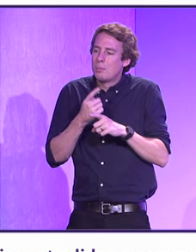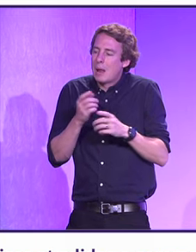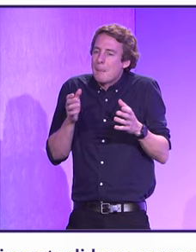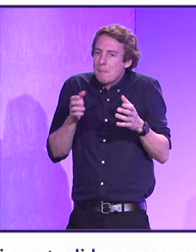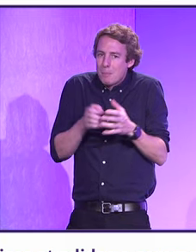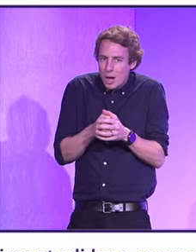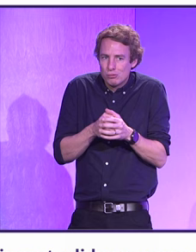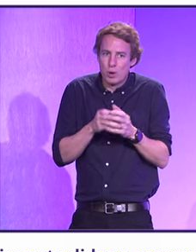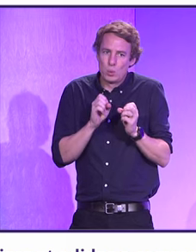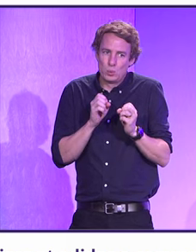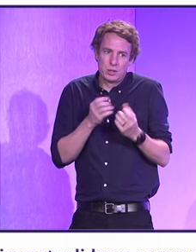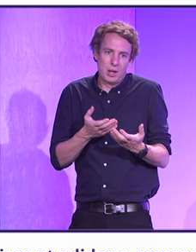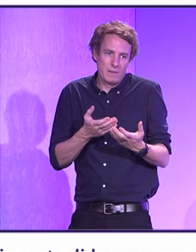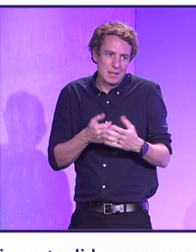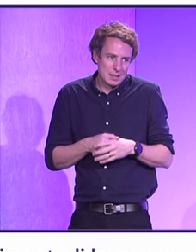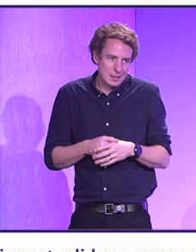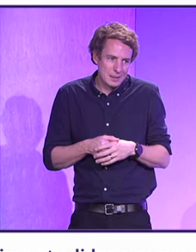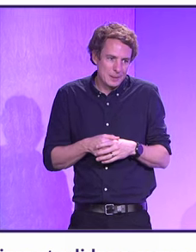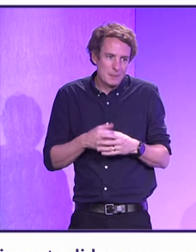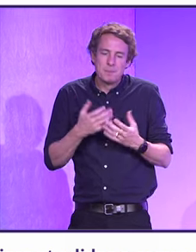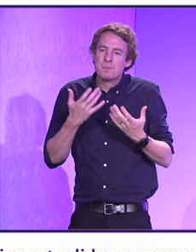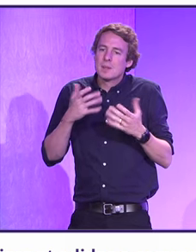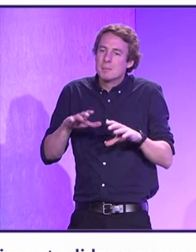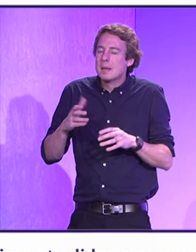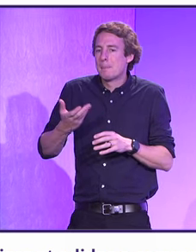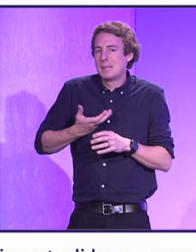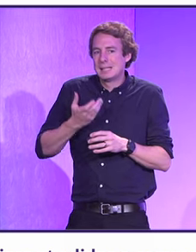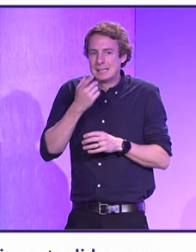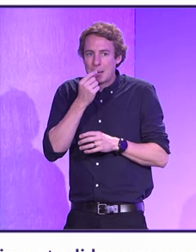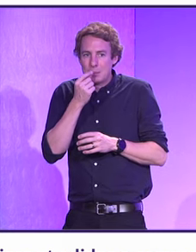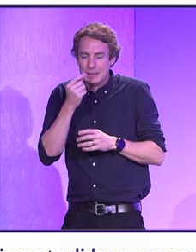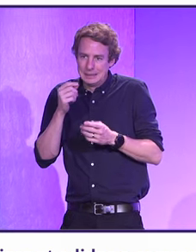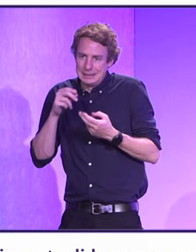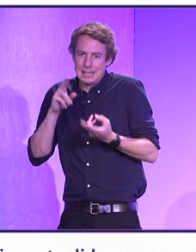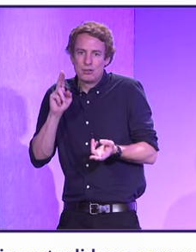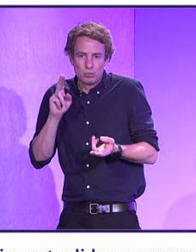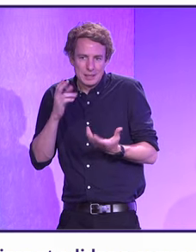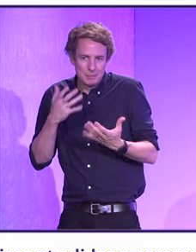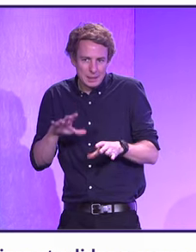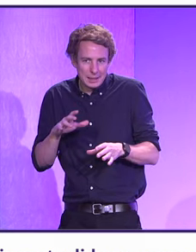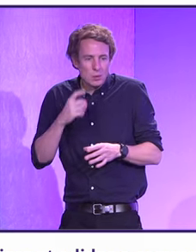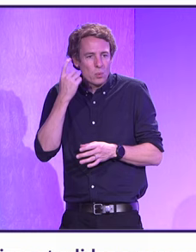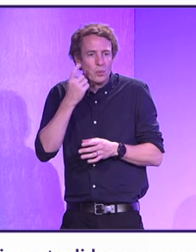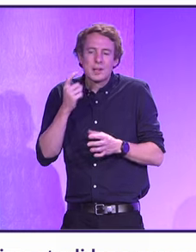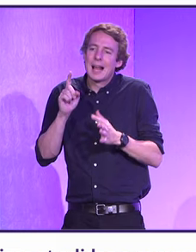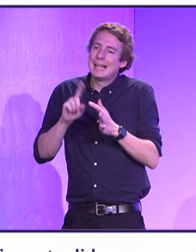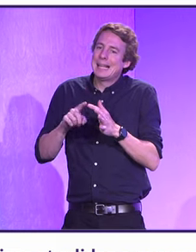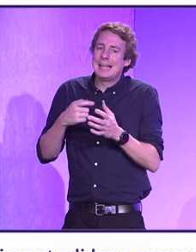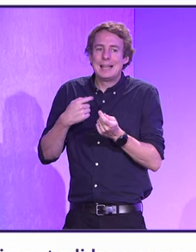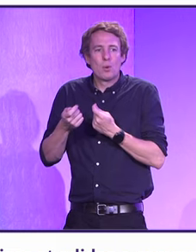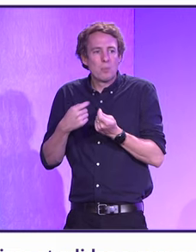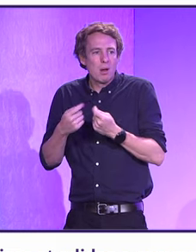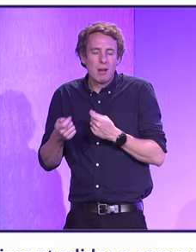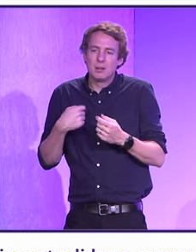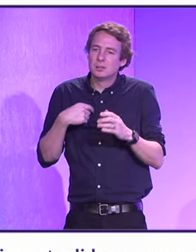talk about microservices, what we've done is each of the business capabilities, so to say, if you think about e-commerce, you think